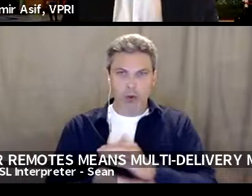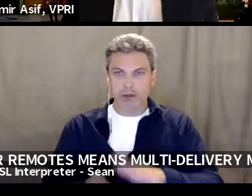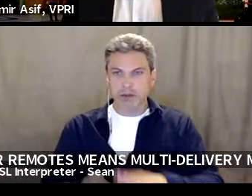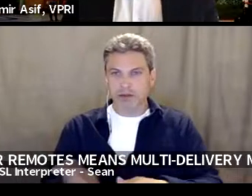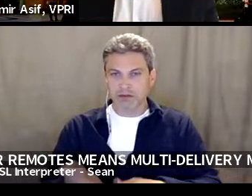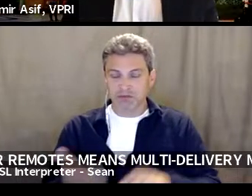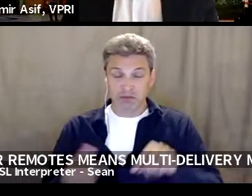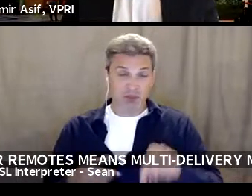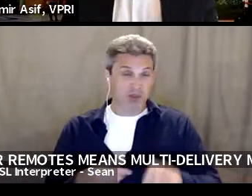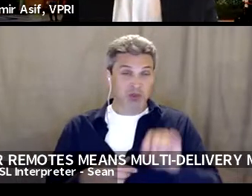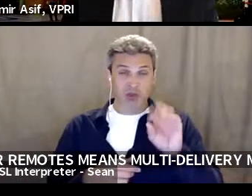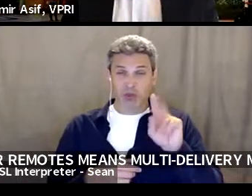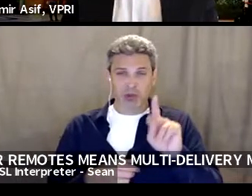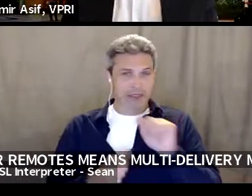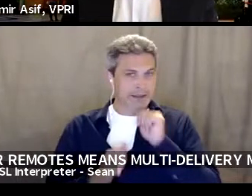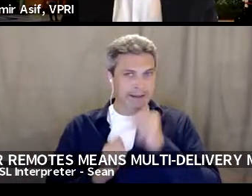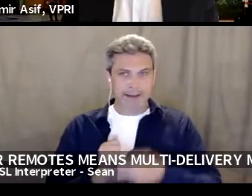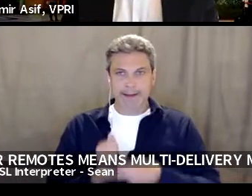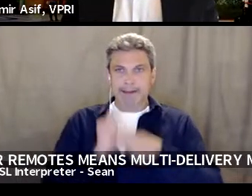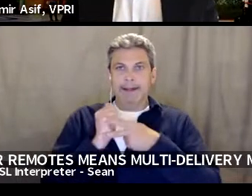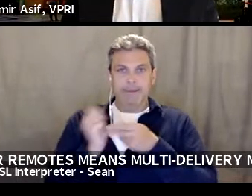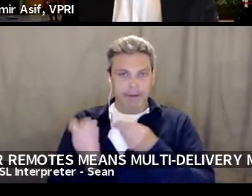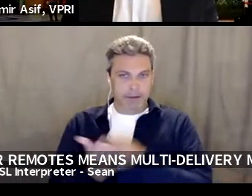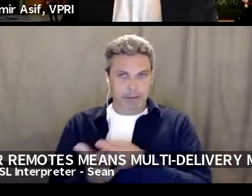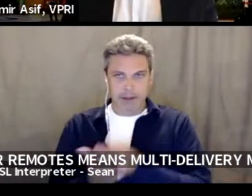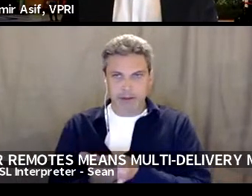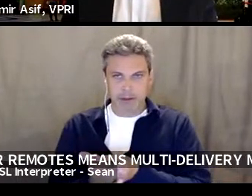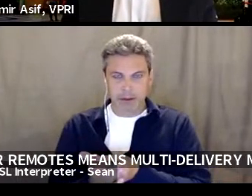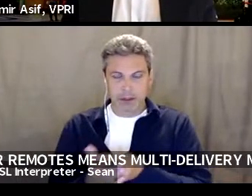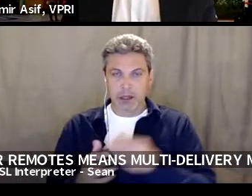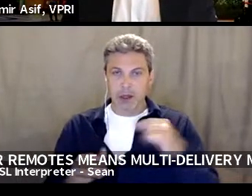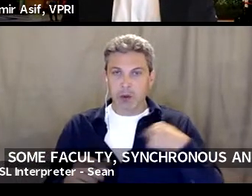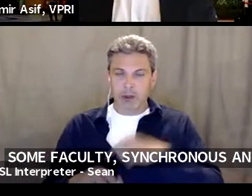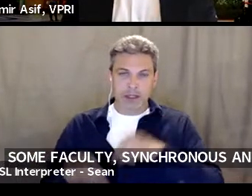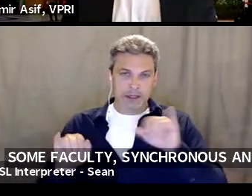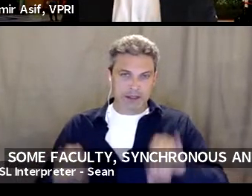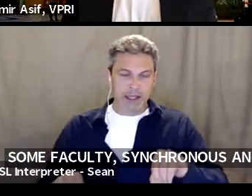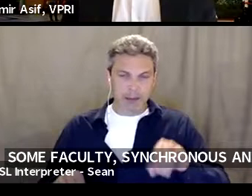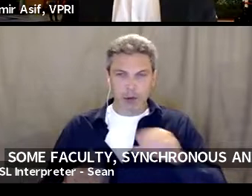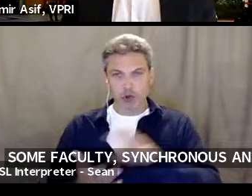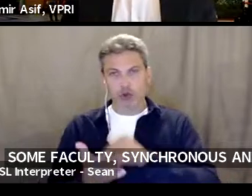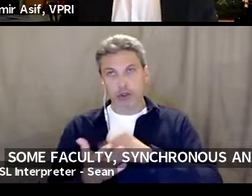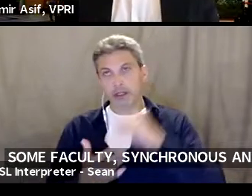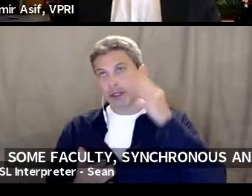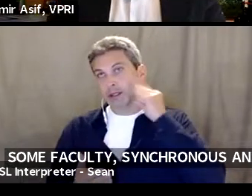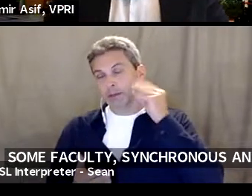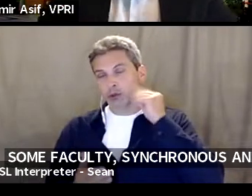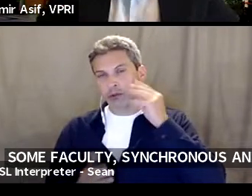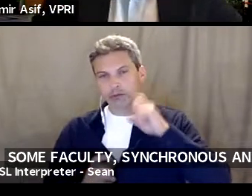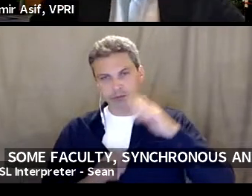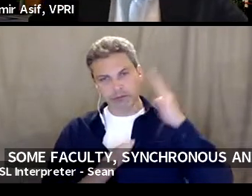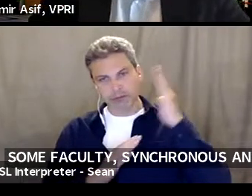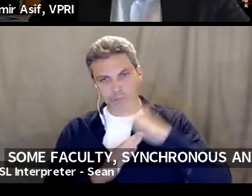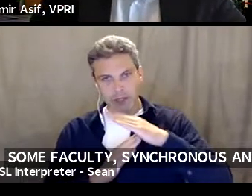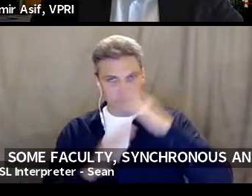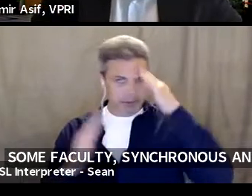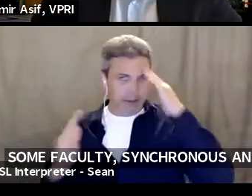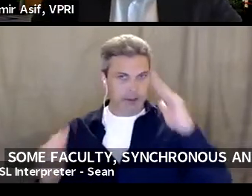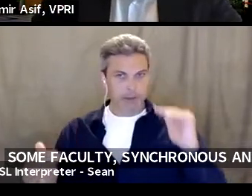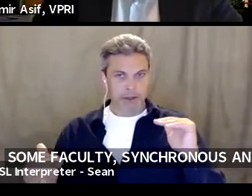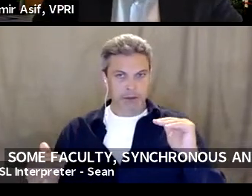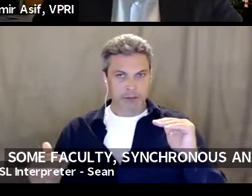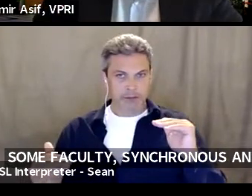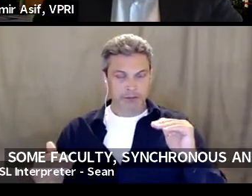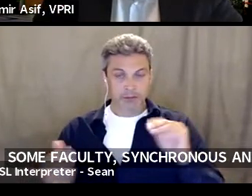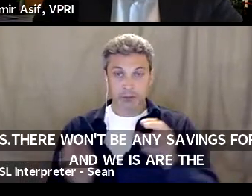and we would certainly have the expectation that the learning experience, and certainly students getting access to the student